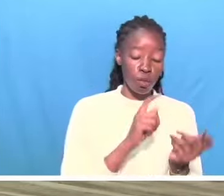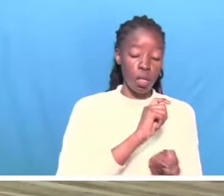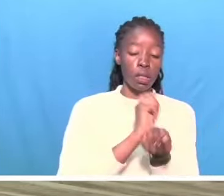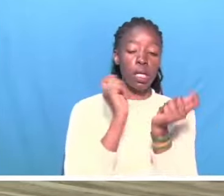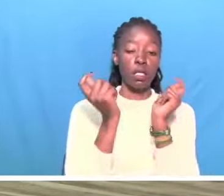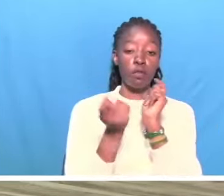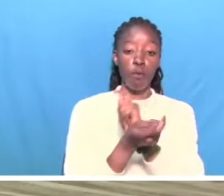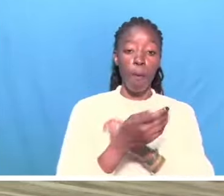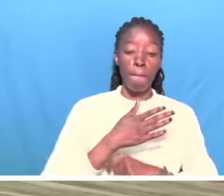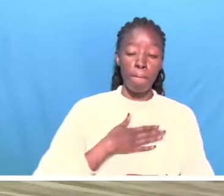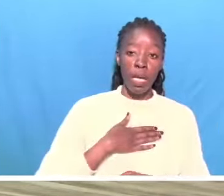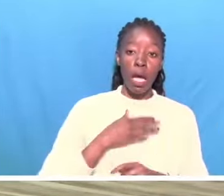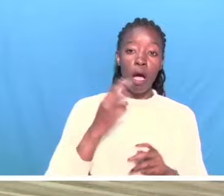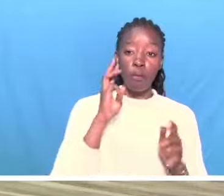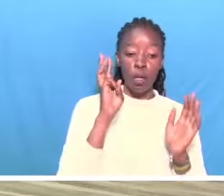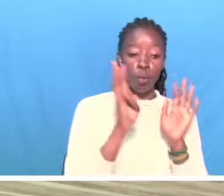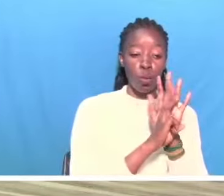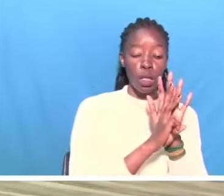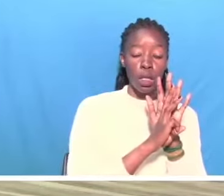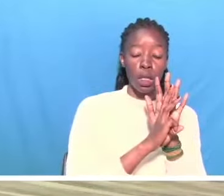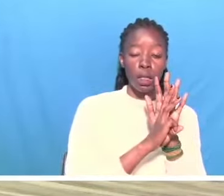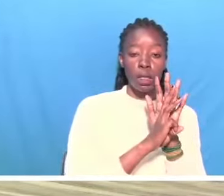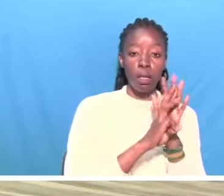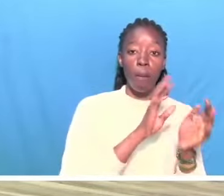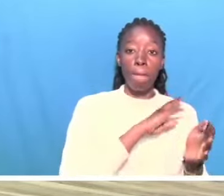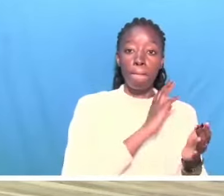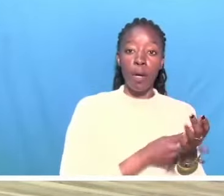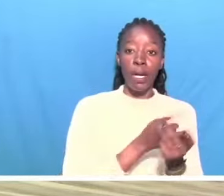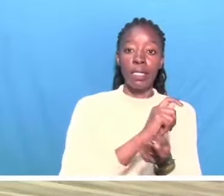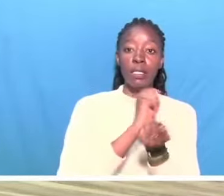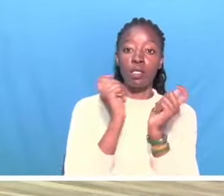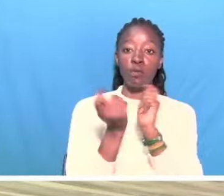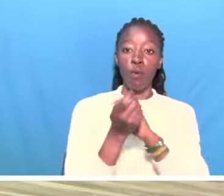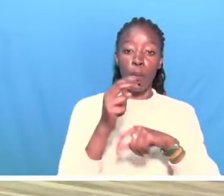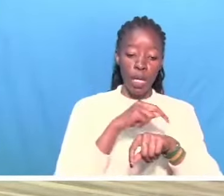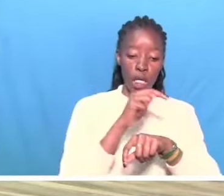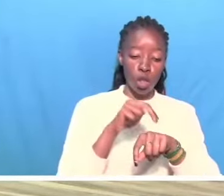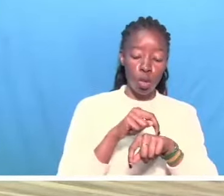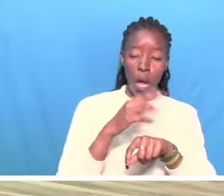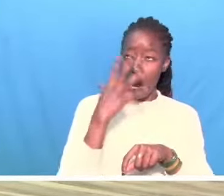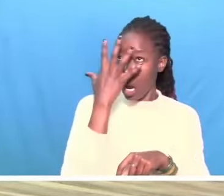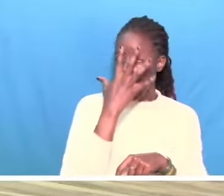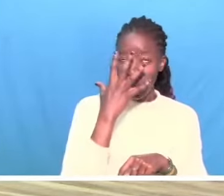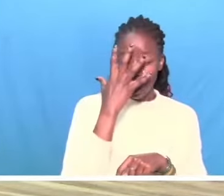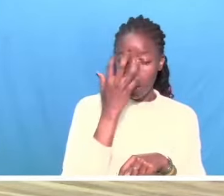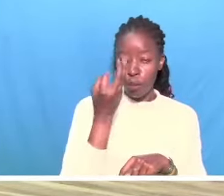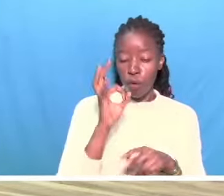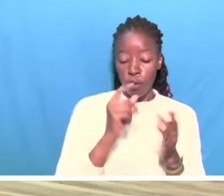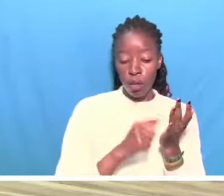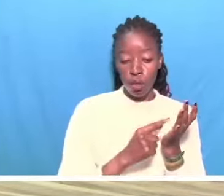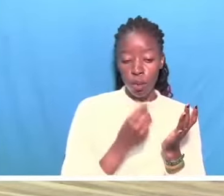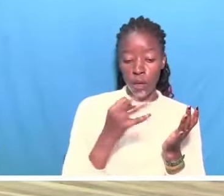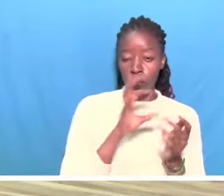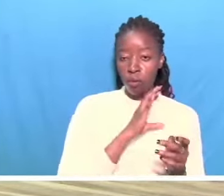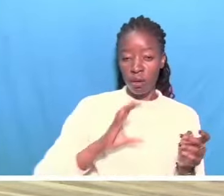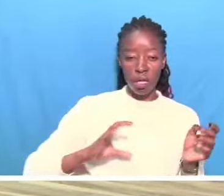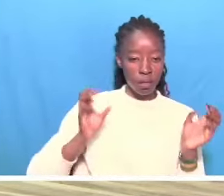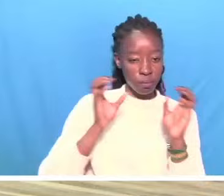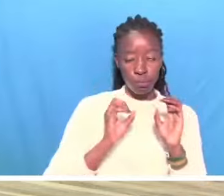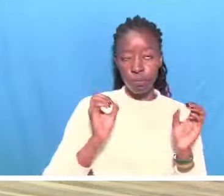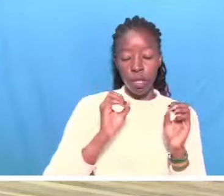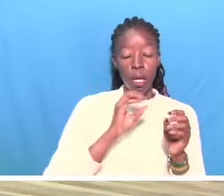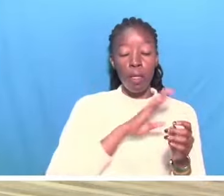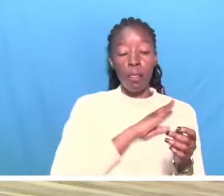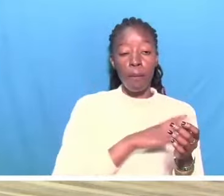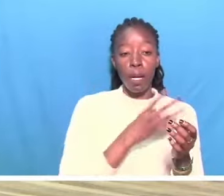this power transform nations, and therefore I am not ashamed of the gospel of Christ, for it is the power